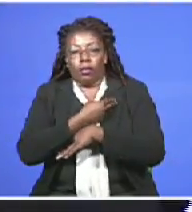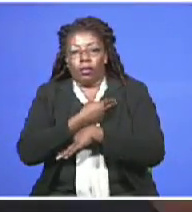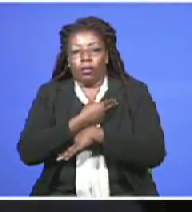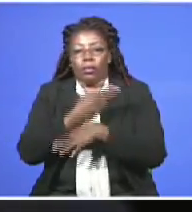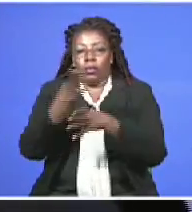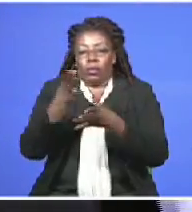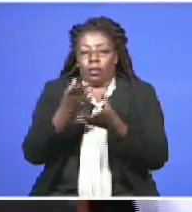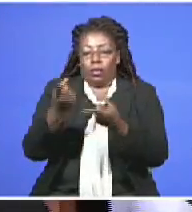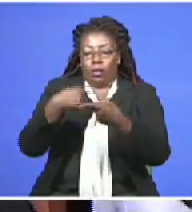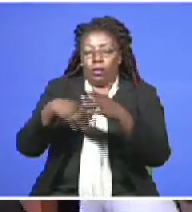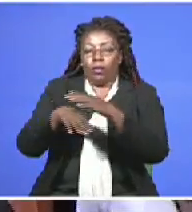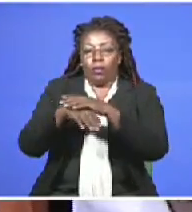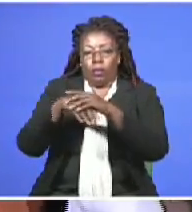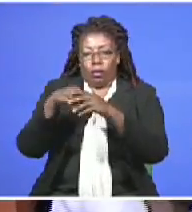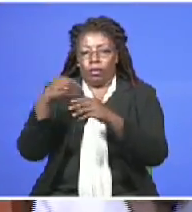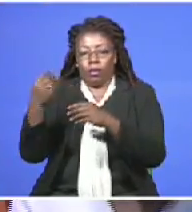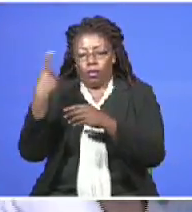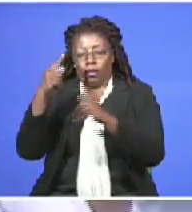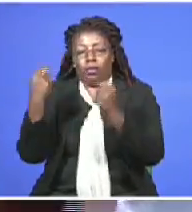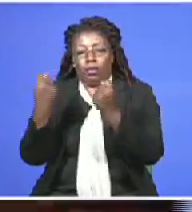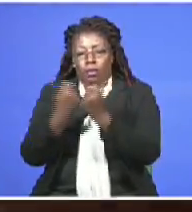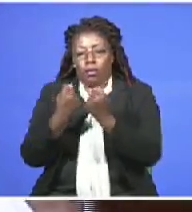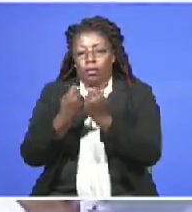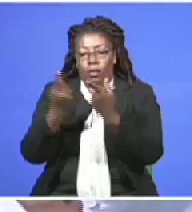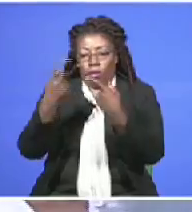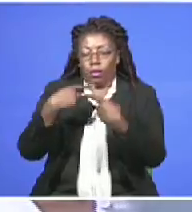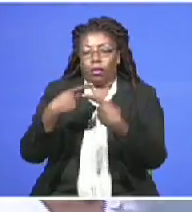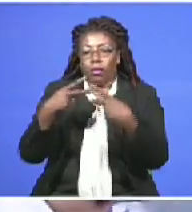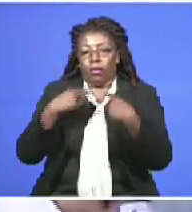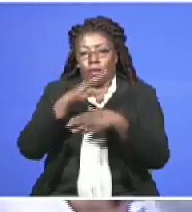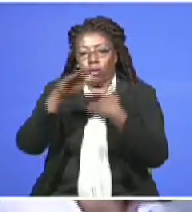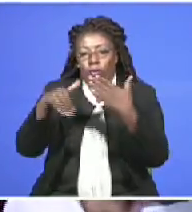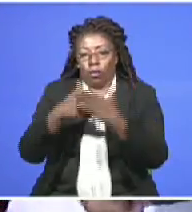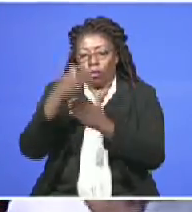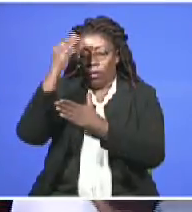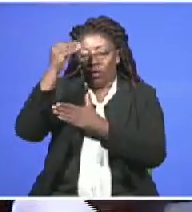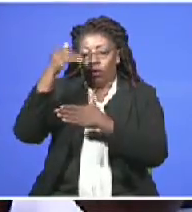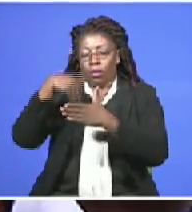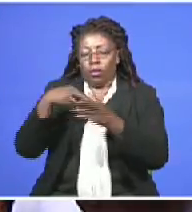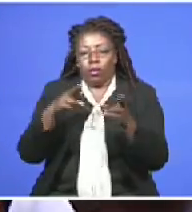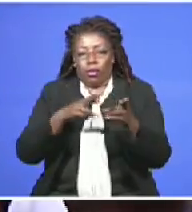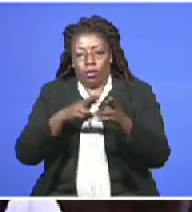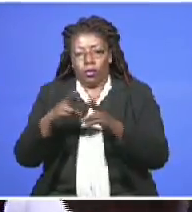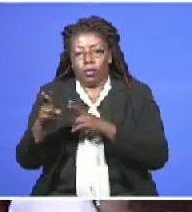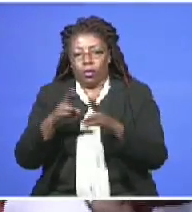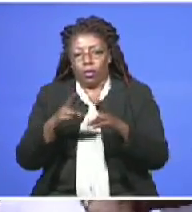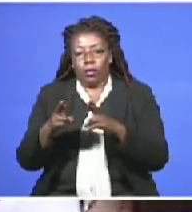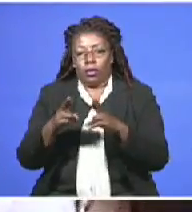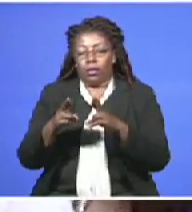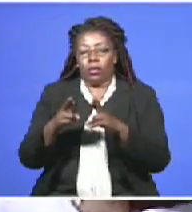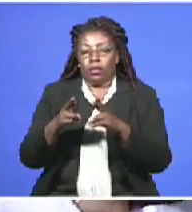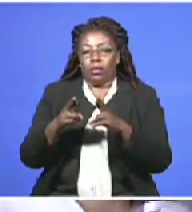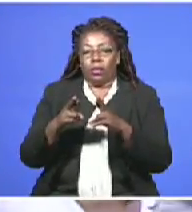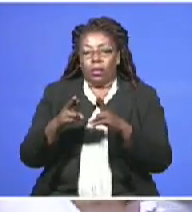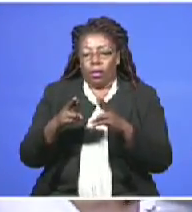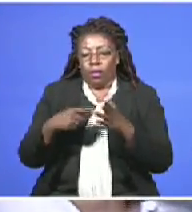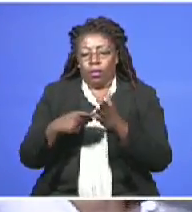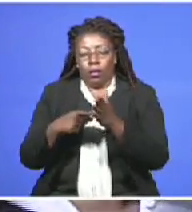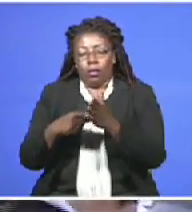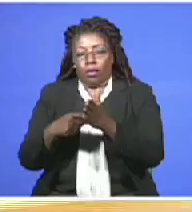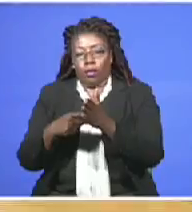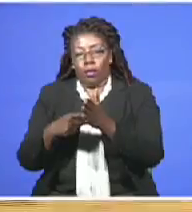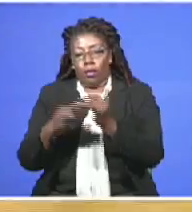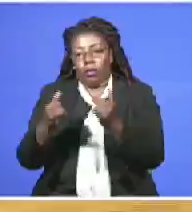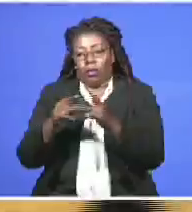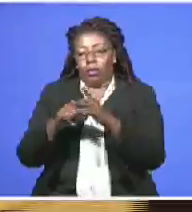We wanted to come out and set a tone for the tournament, so we really wanted to come in and have all of our guys get in the rhythm. make sure that we come in and we dictate the pace of the tournament